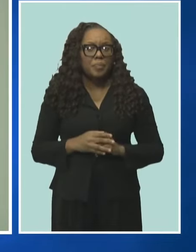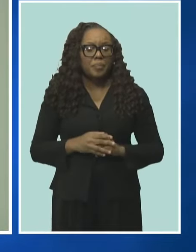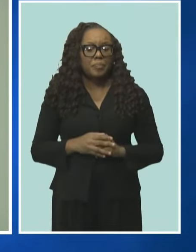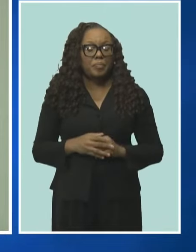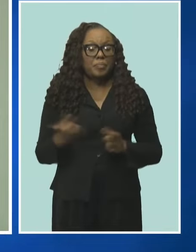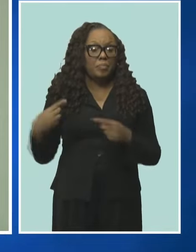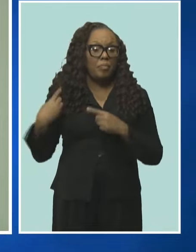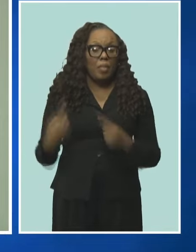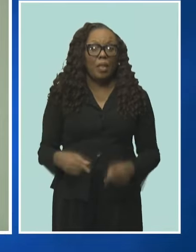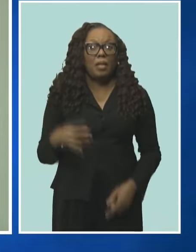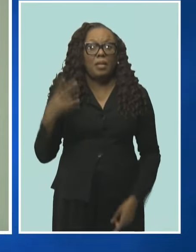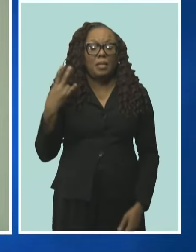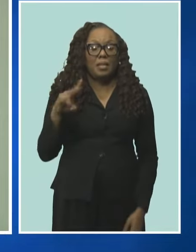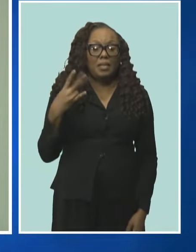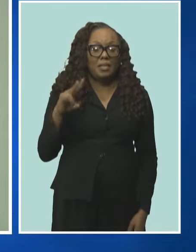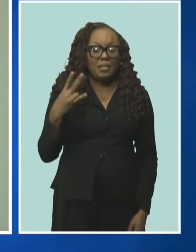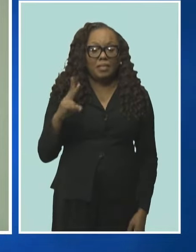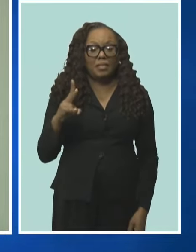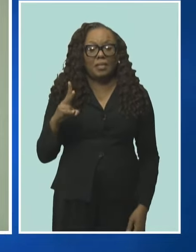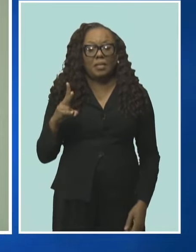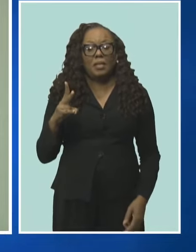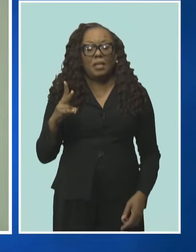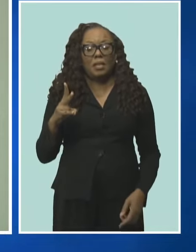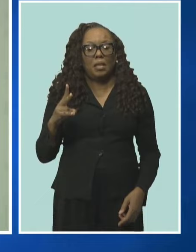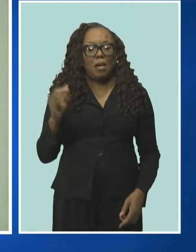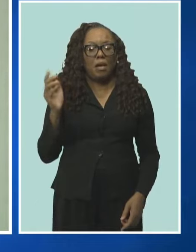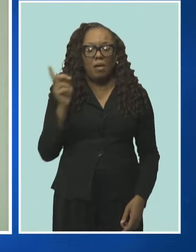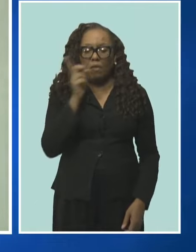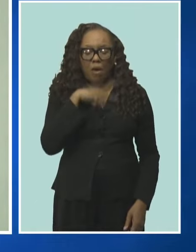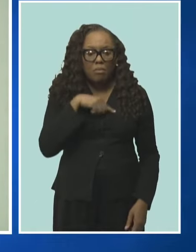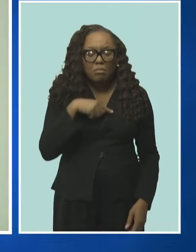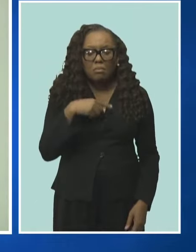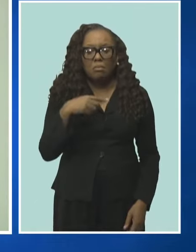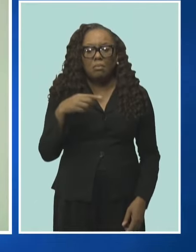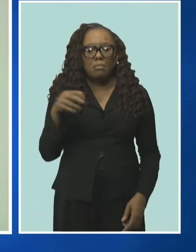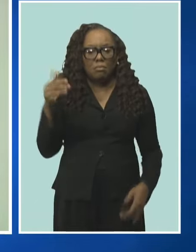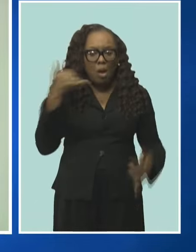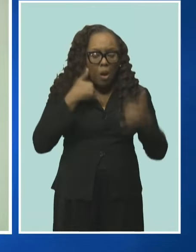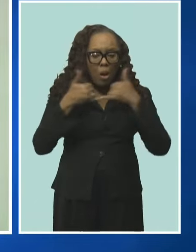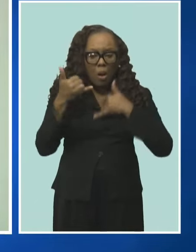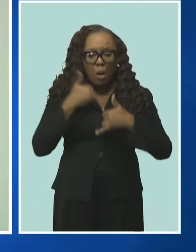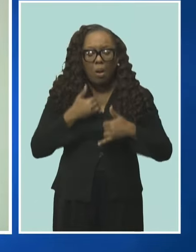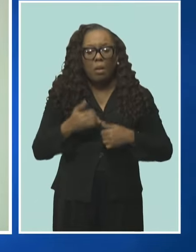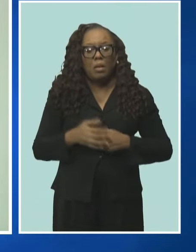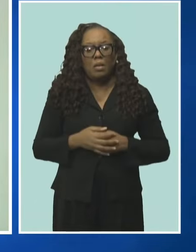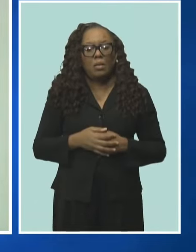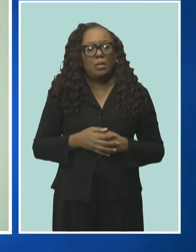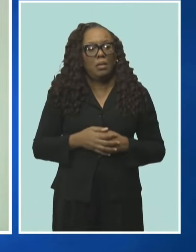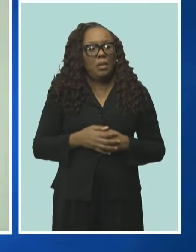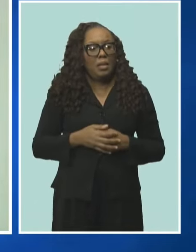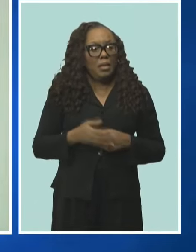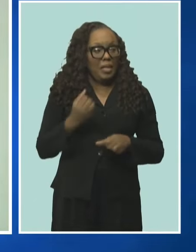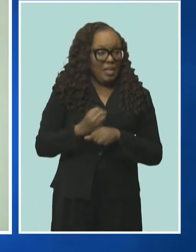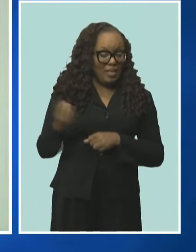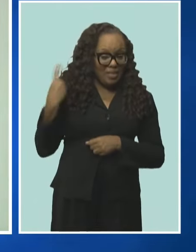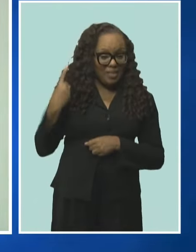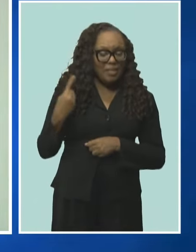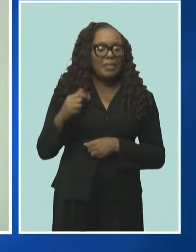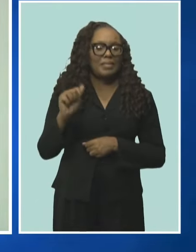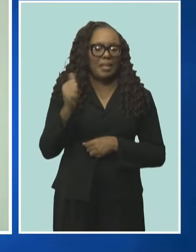for this year, and that's compared to 10 for last year. So definitely we need to address this particular thing.